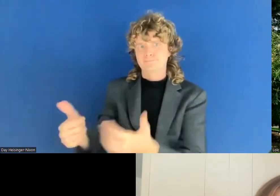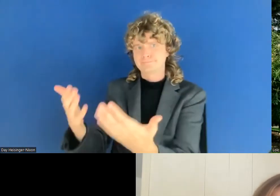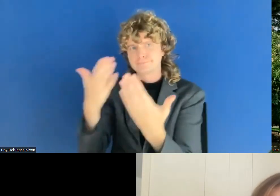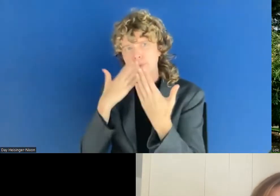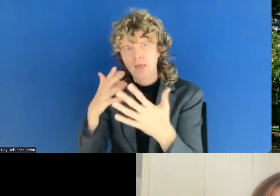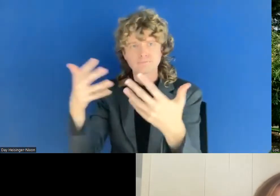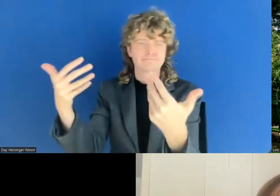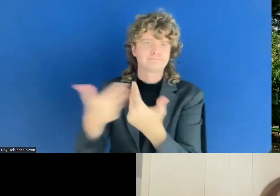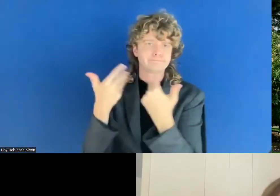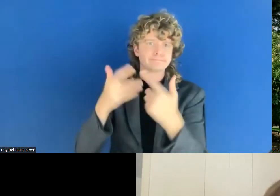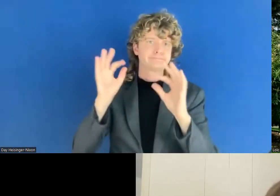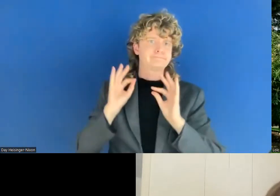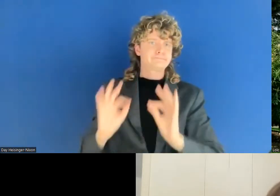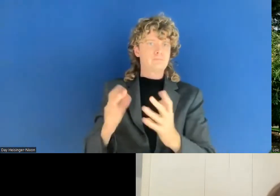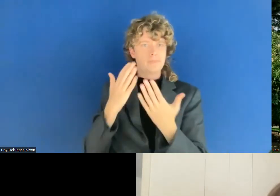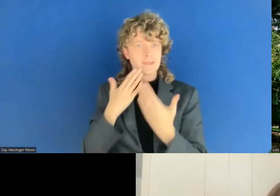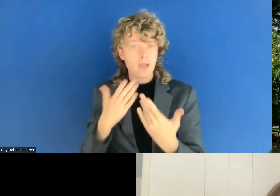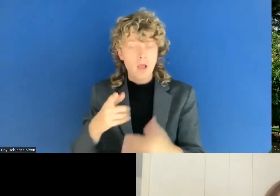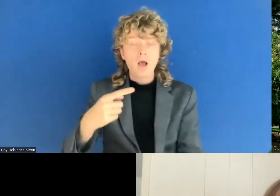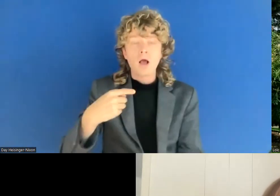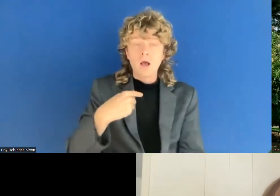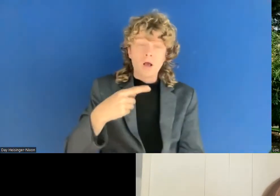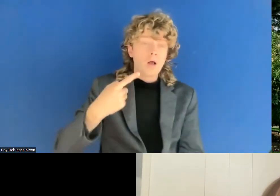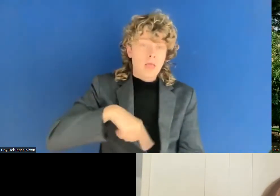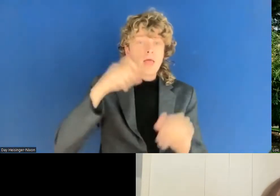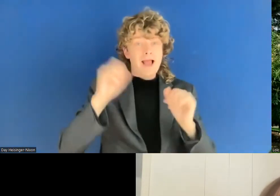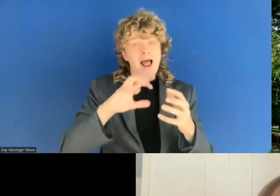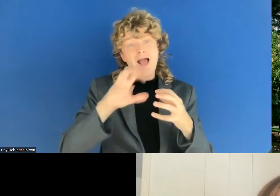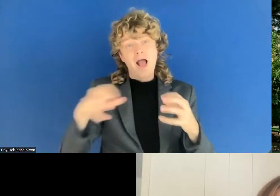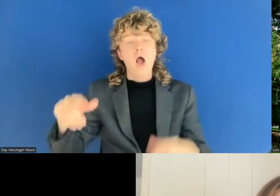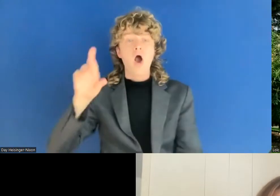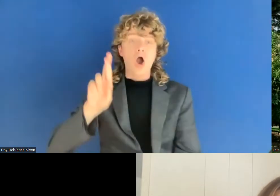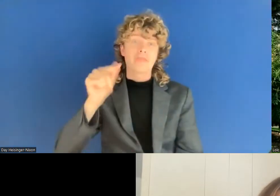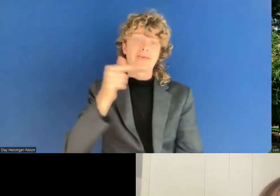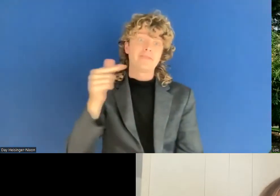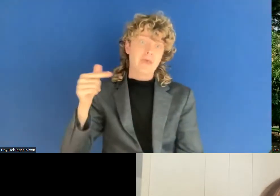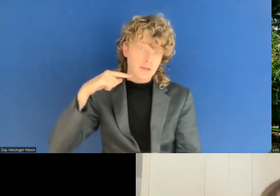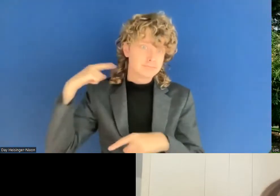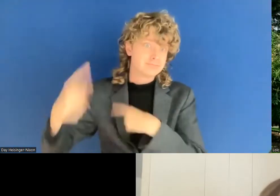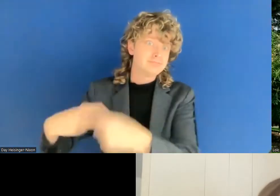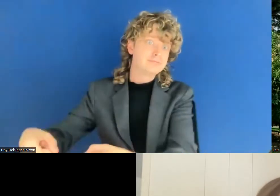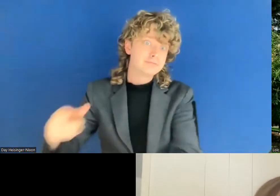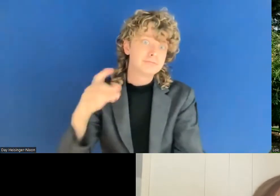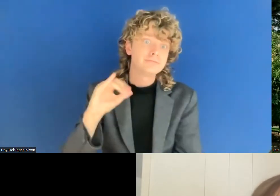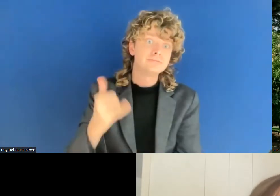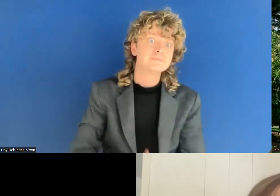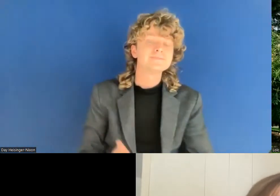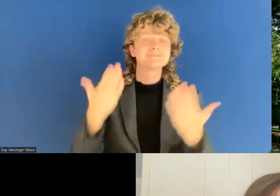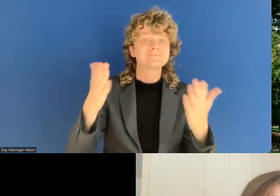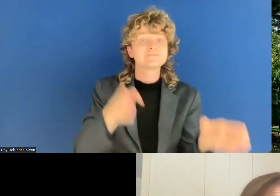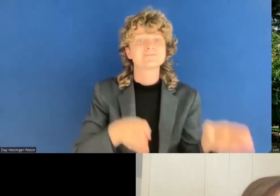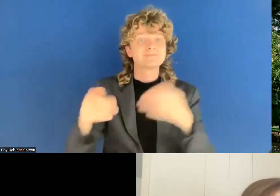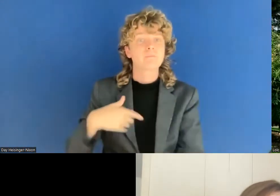explanation. We could go on for hours talking just about RTT, but we won't. I want to turn to Aurélien from